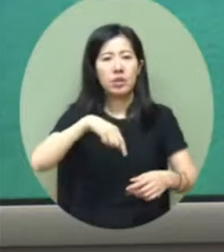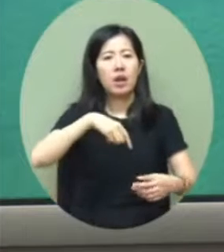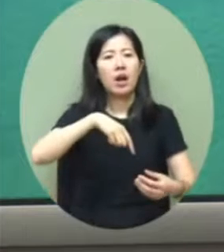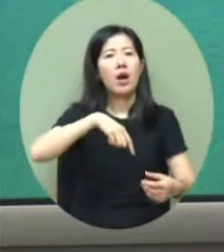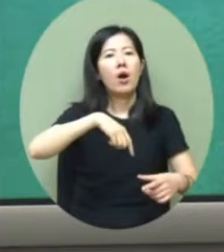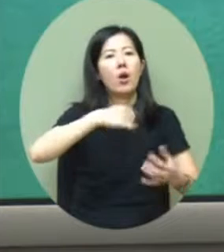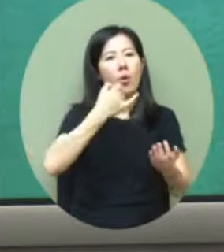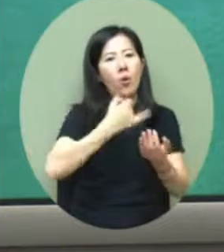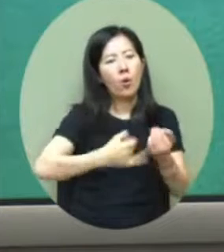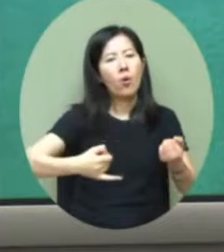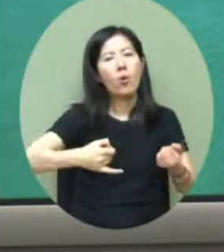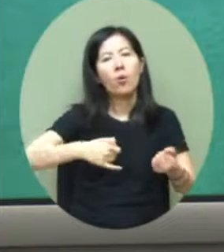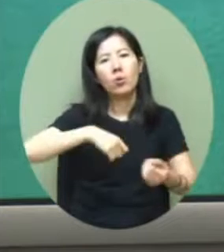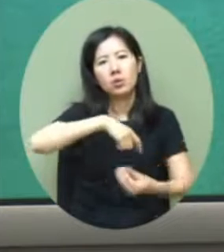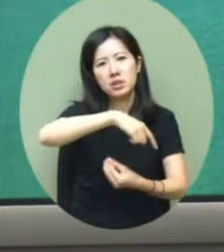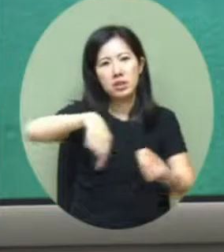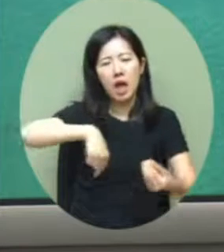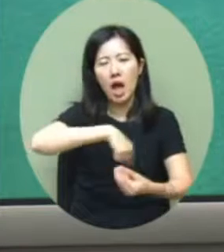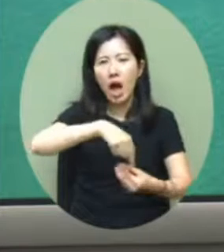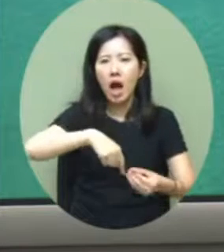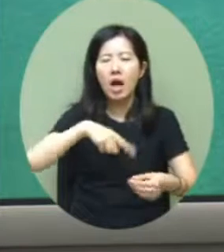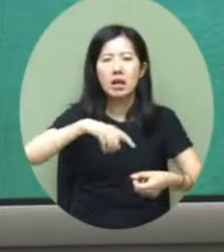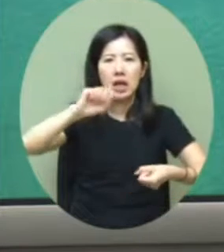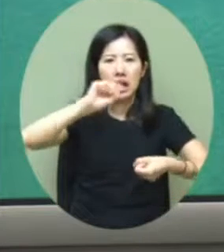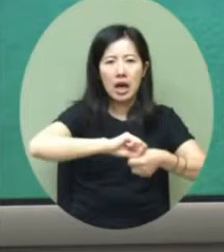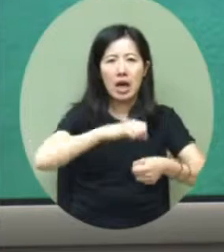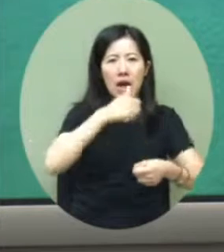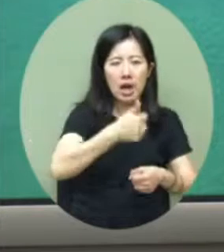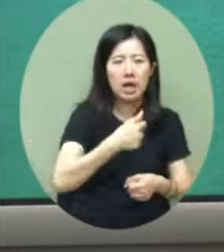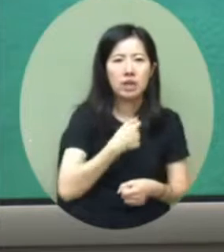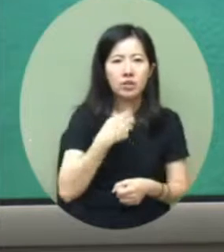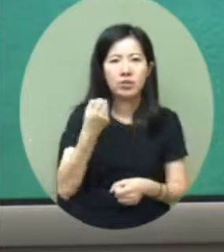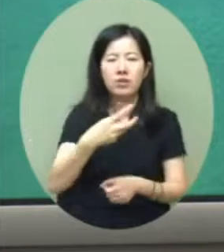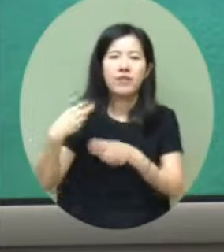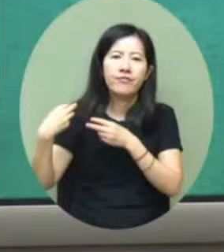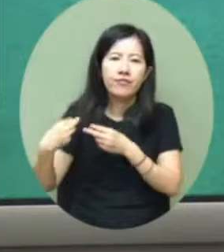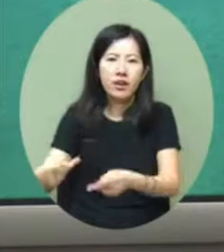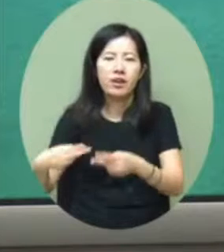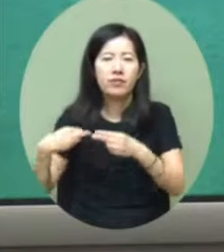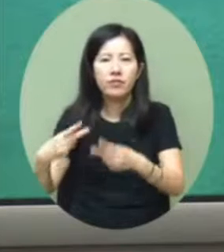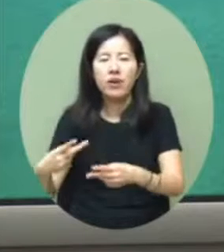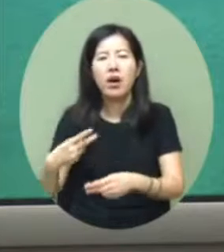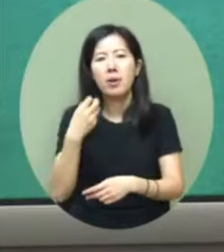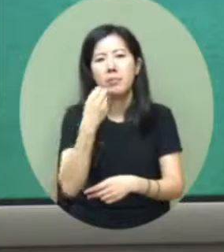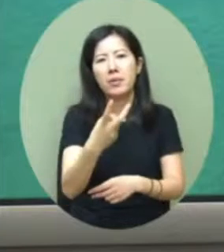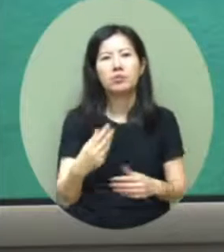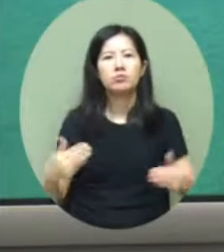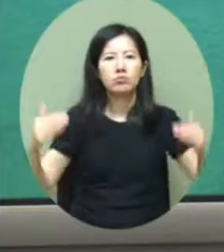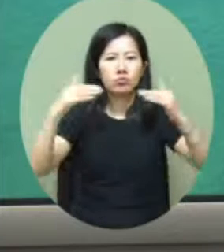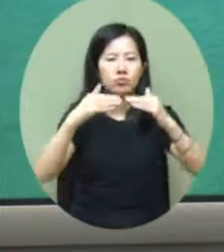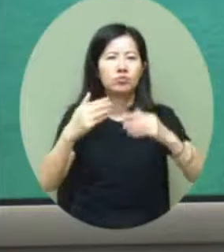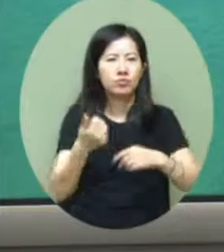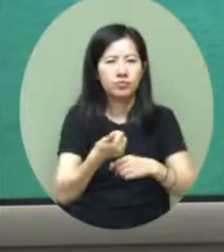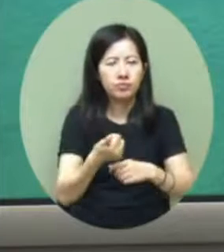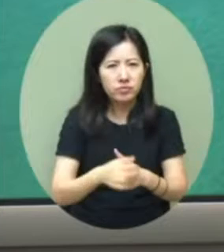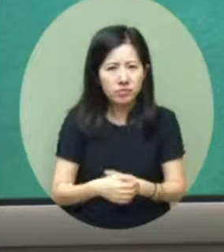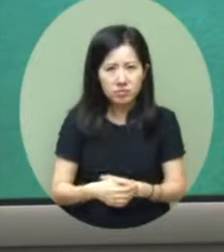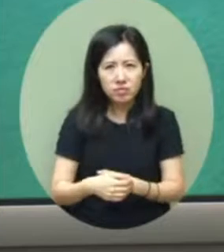environment. This is our policy. We enhance our ecology